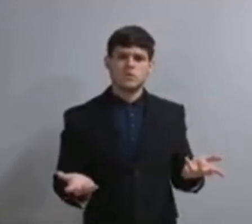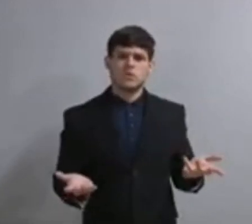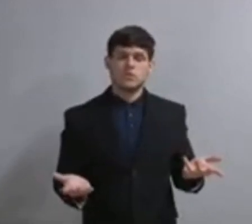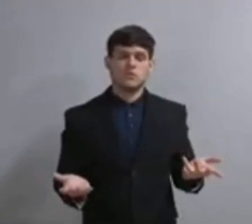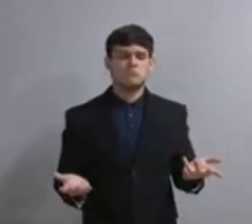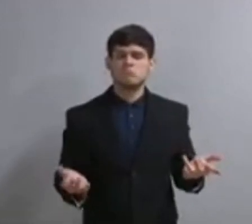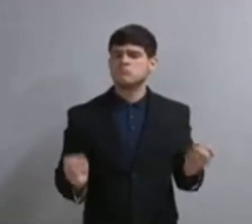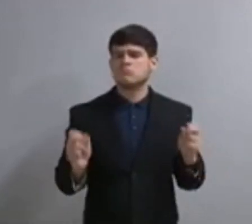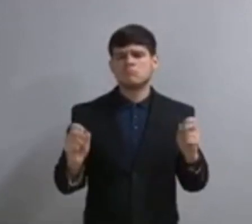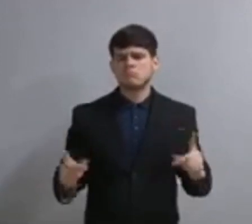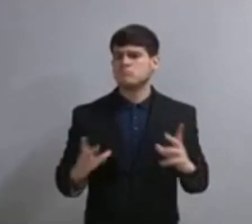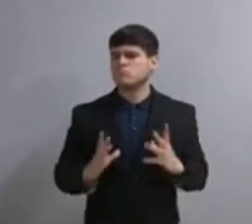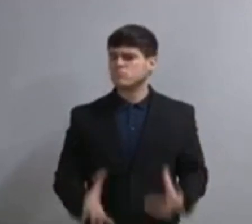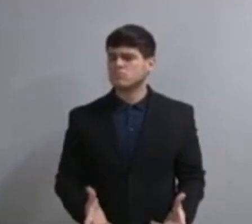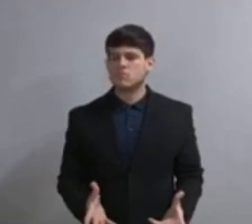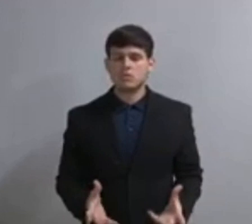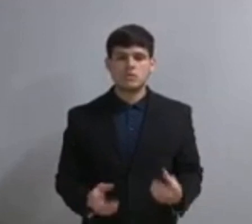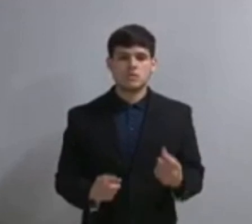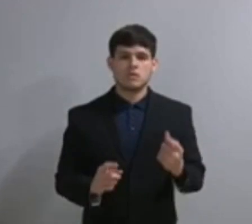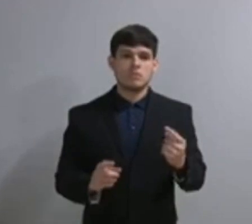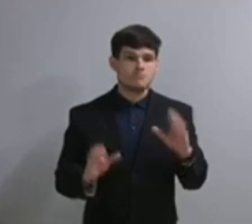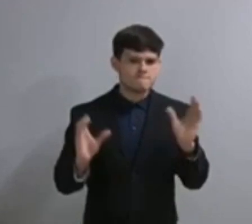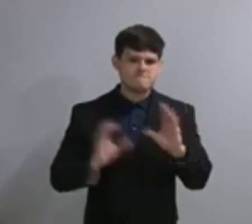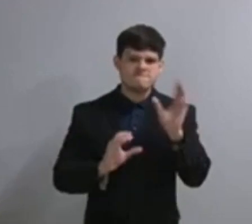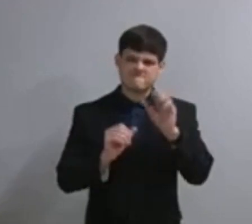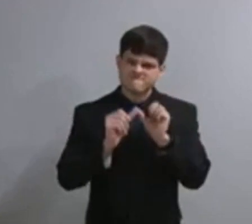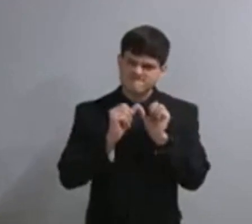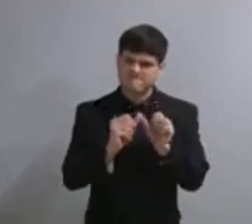That's okay, but don't stop asking.